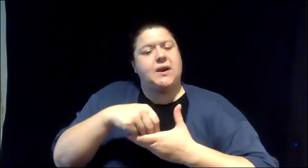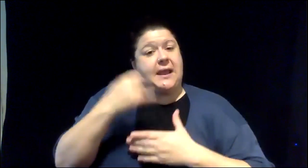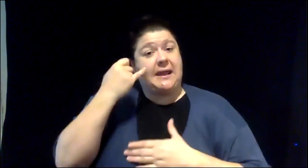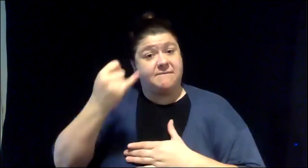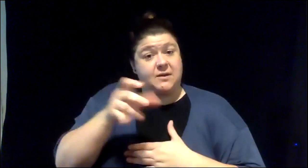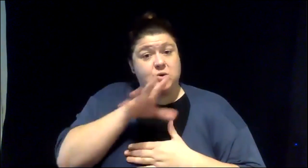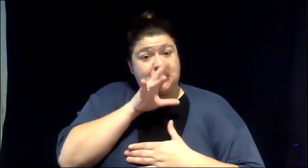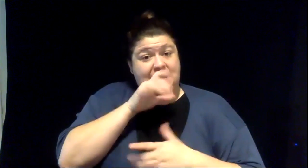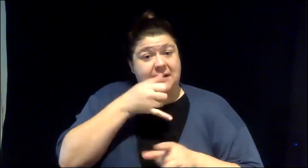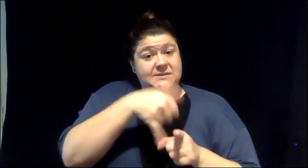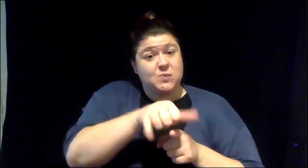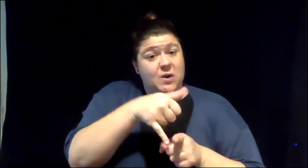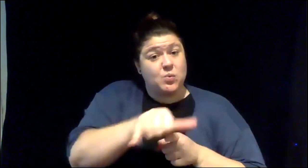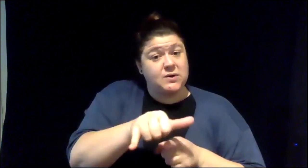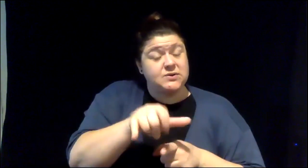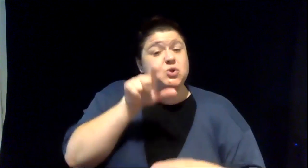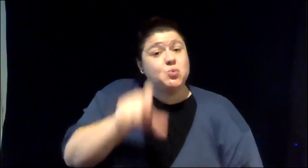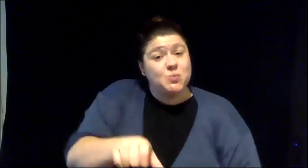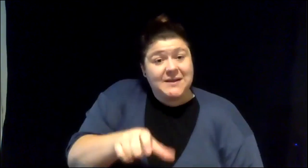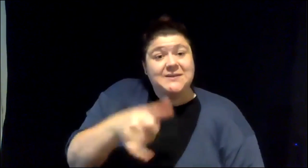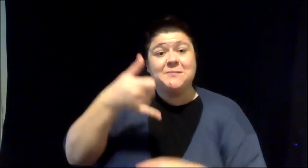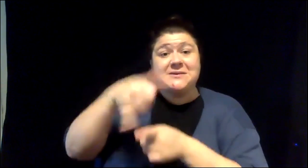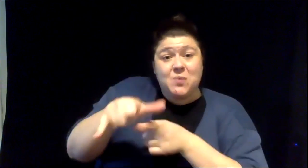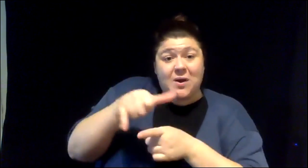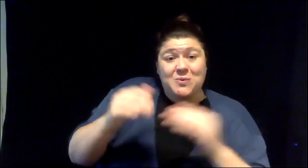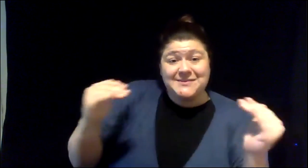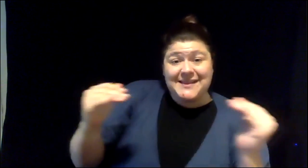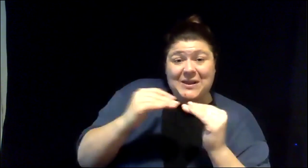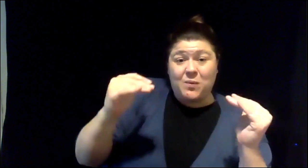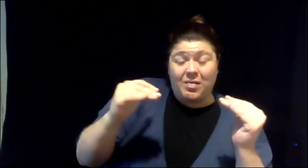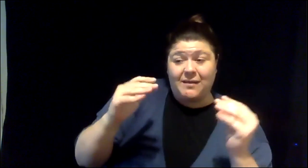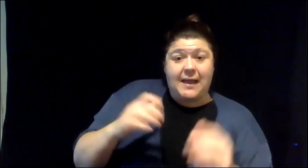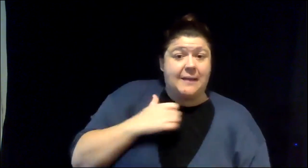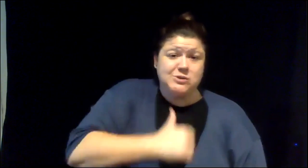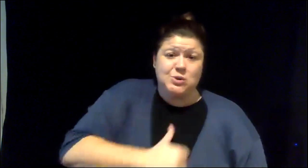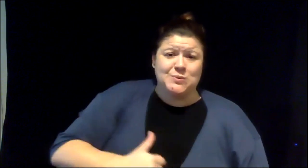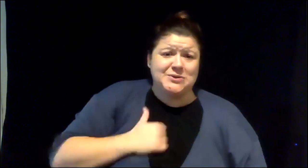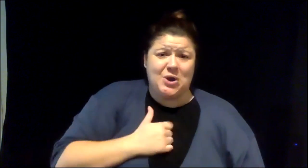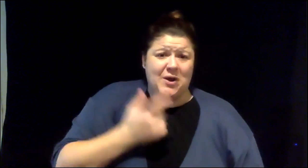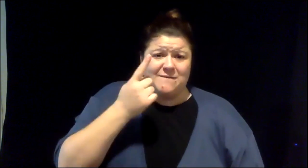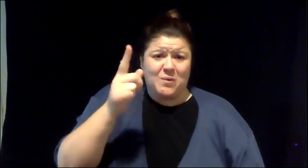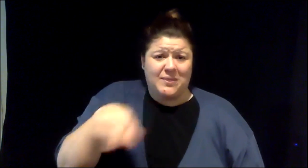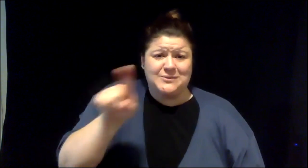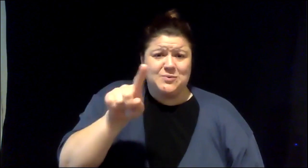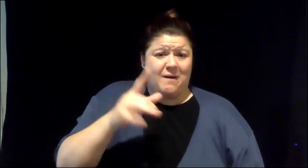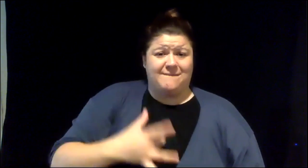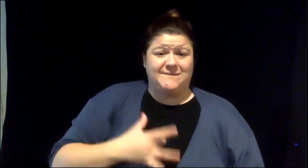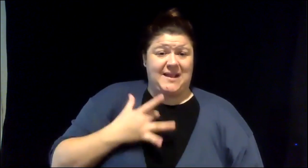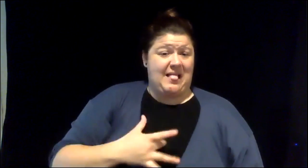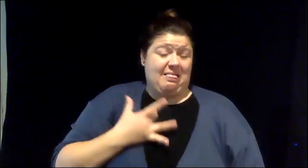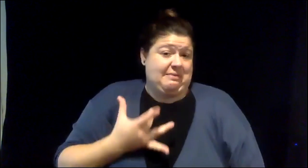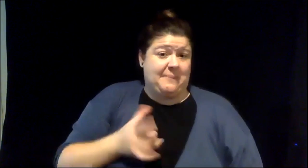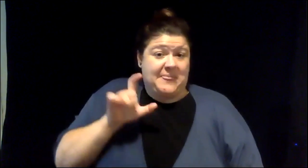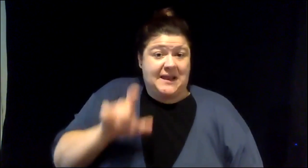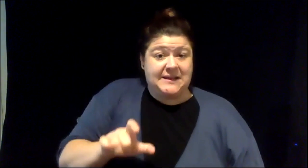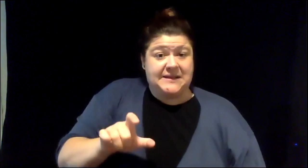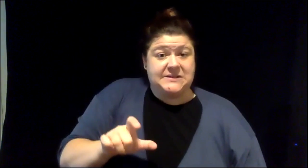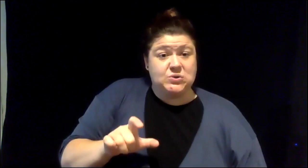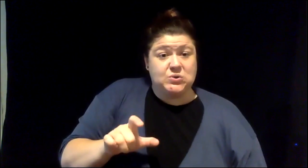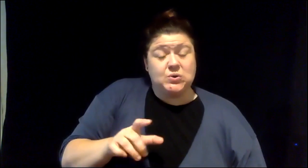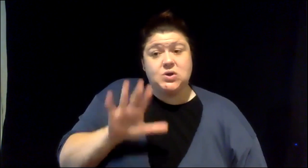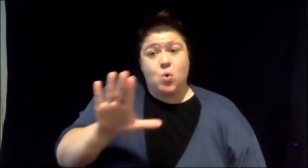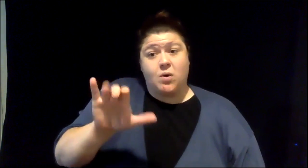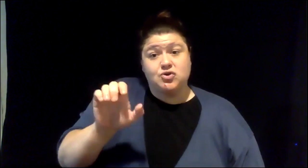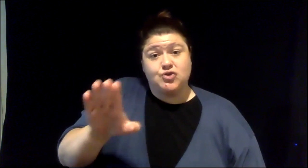in profanity, you need to speak in profanity. And I am so sorry for those of you who feel that that it's your job